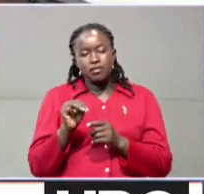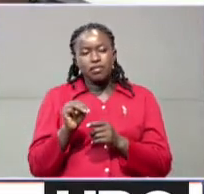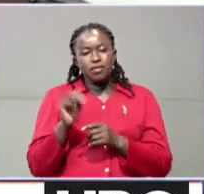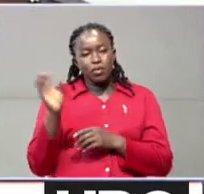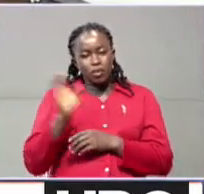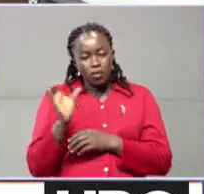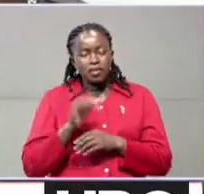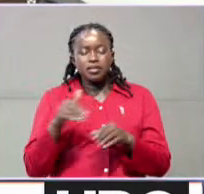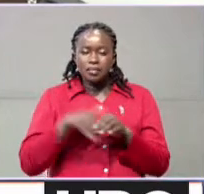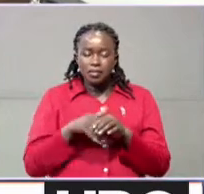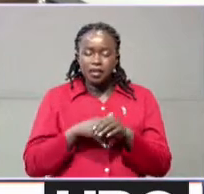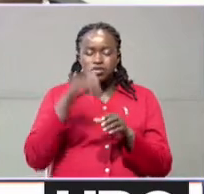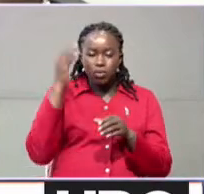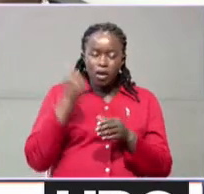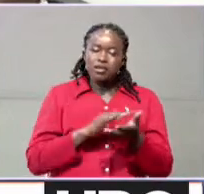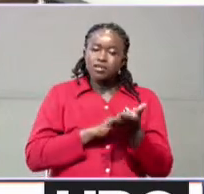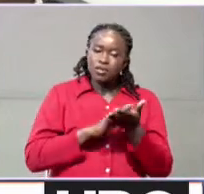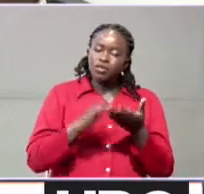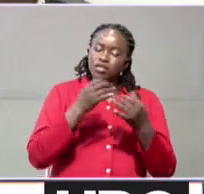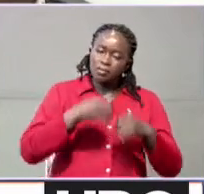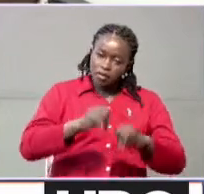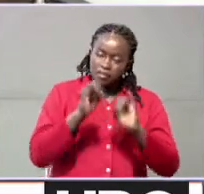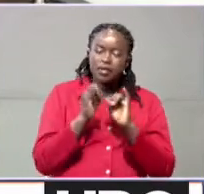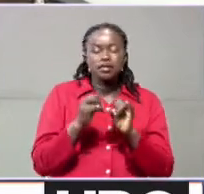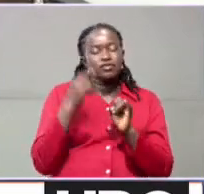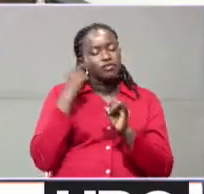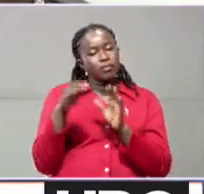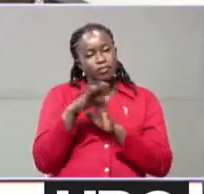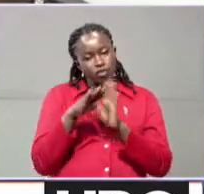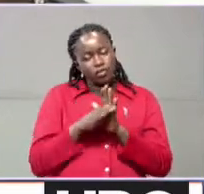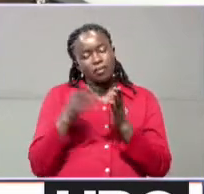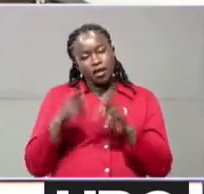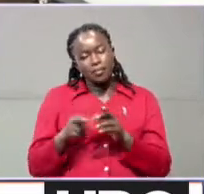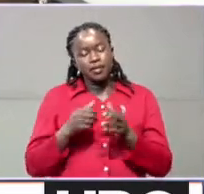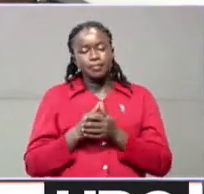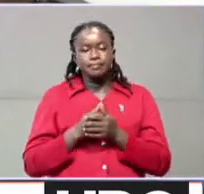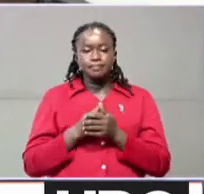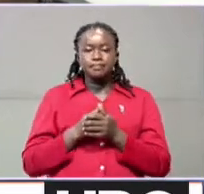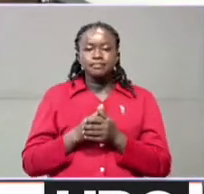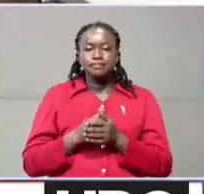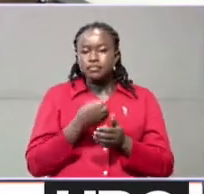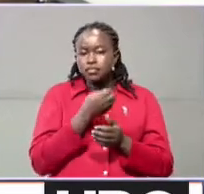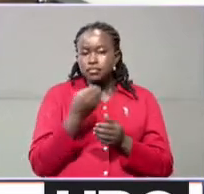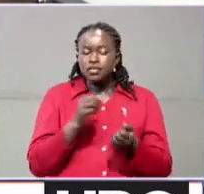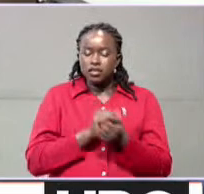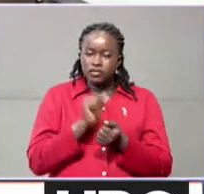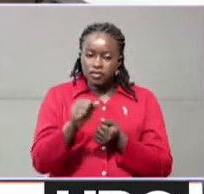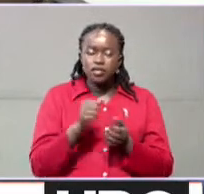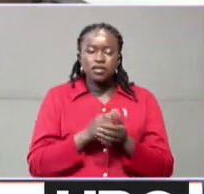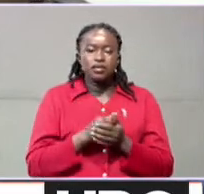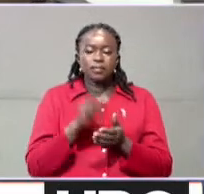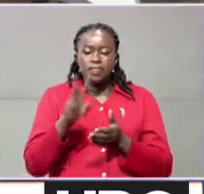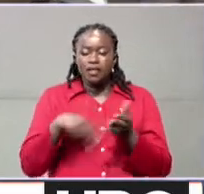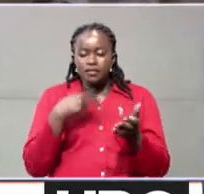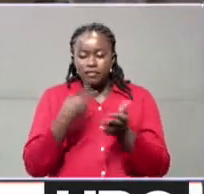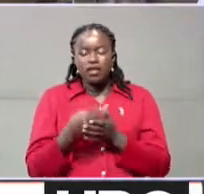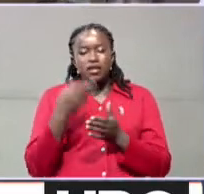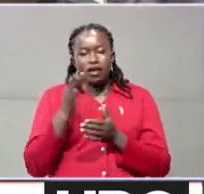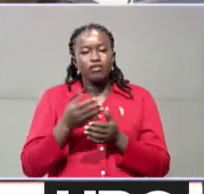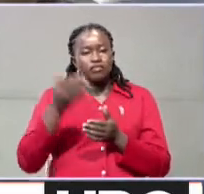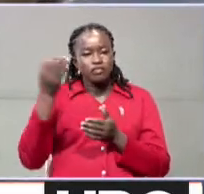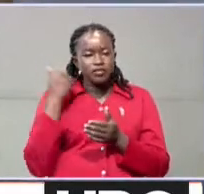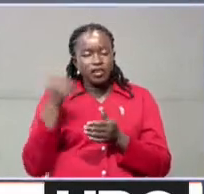ensure smooth implementation of the program number 15 failure of the previous